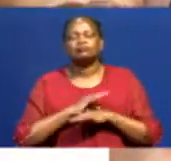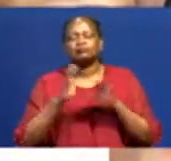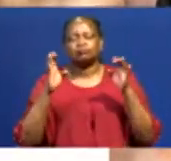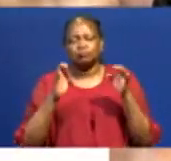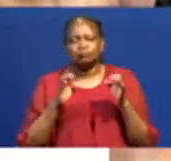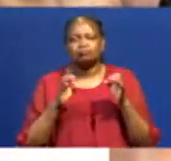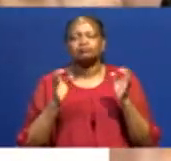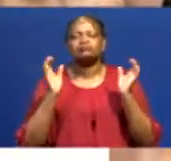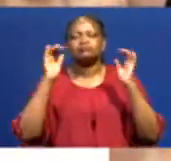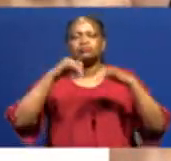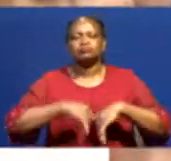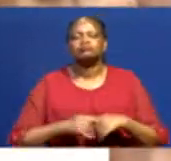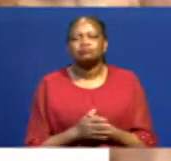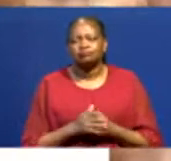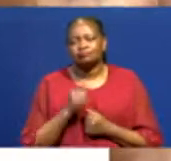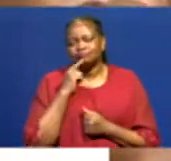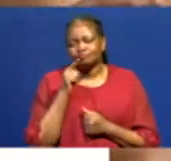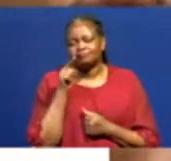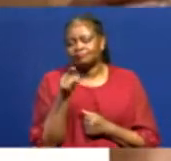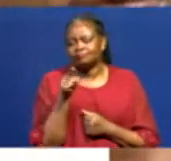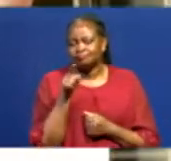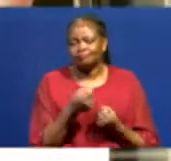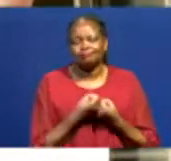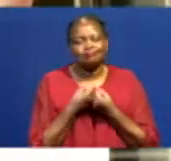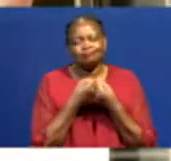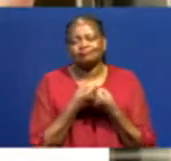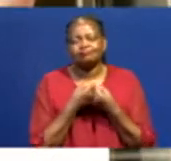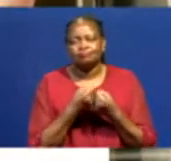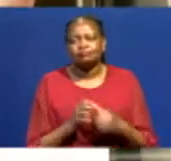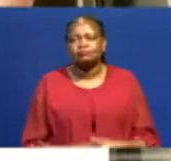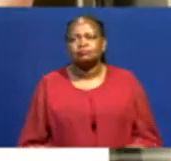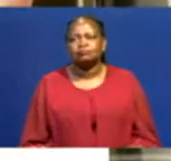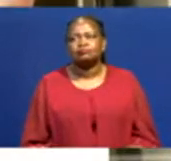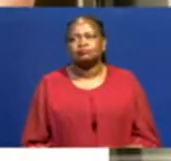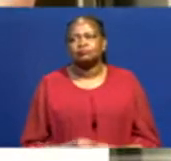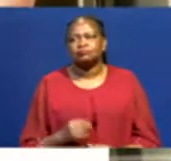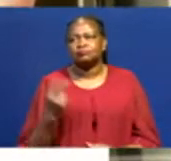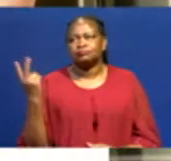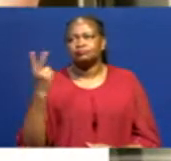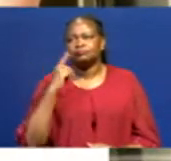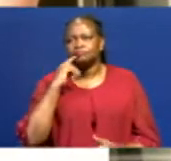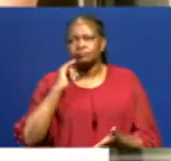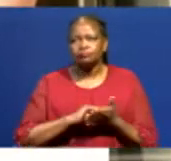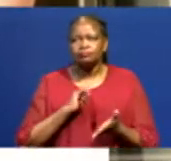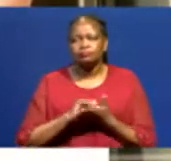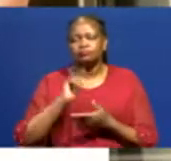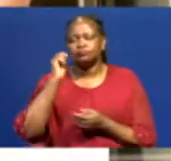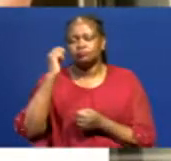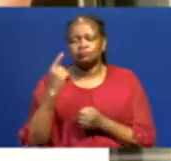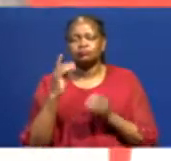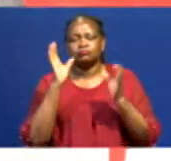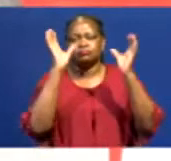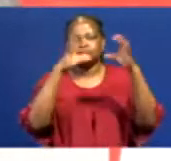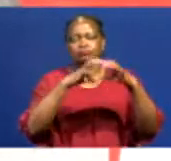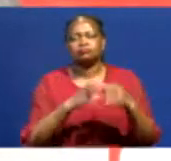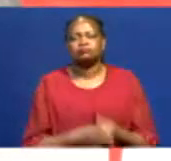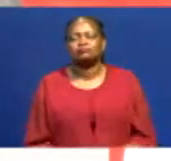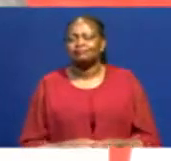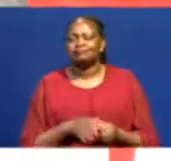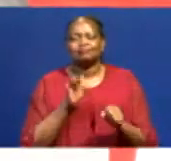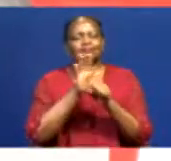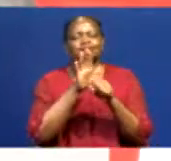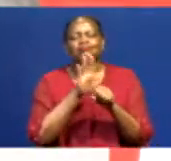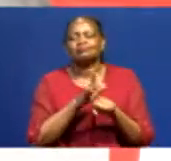that revealed the soft underbelly of the opposition coalition. Karua and Kioni claim that the Kenya Kwanza side has repeatedly